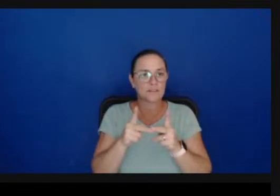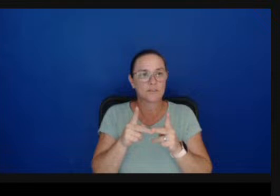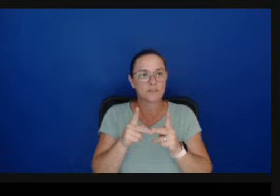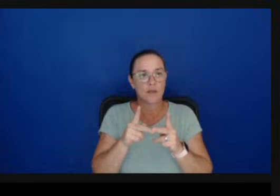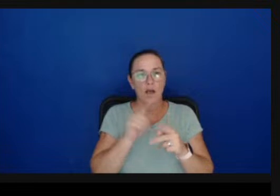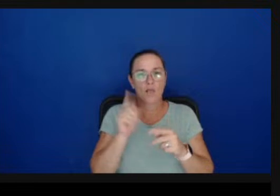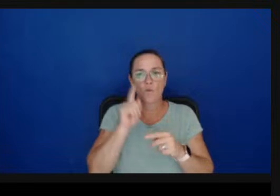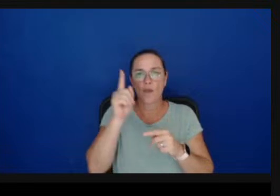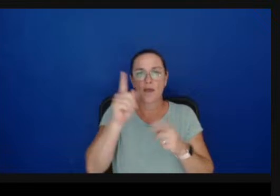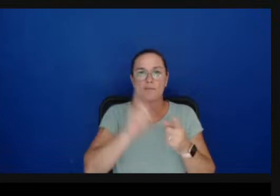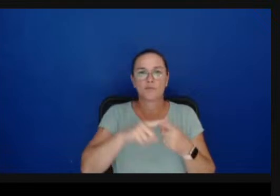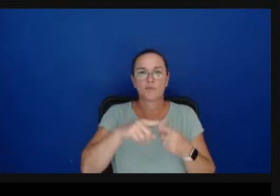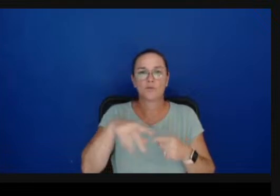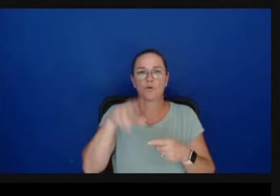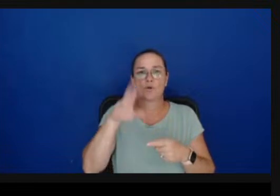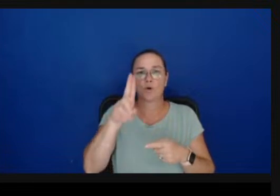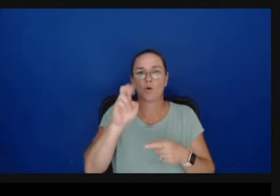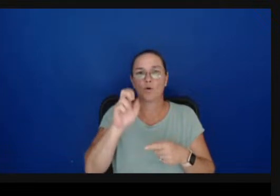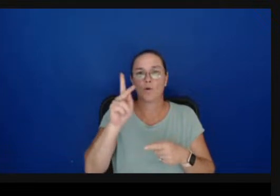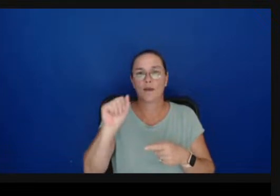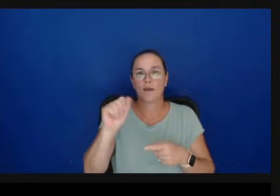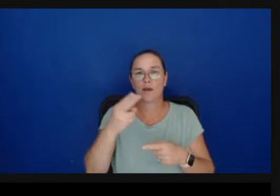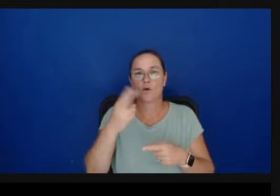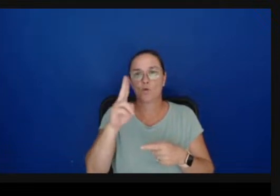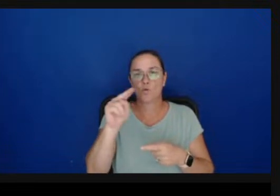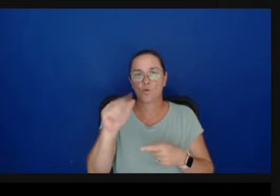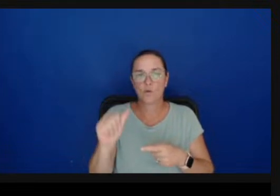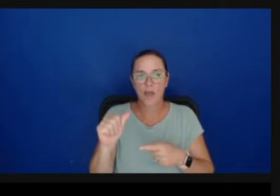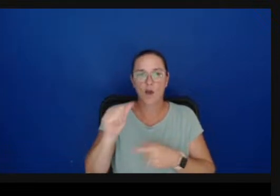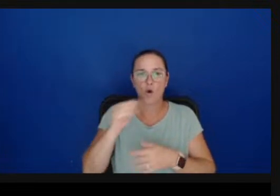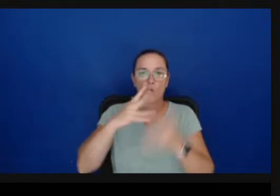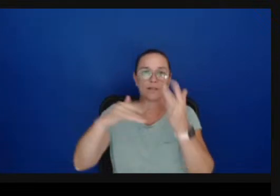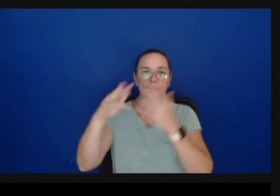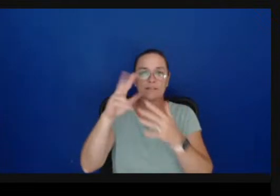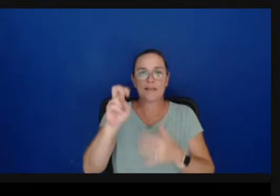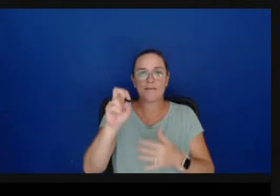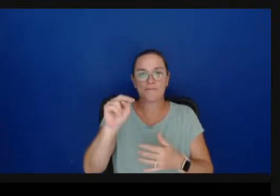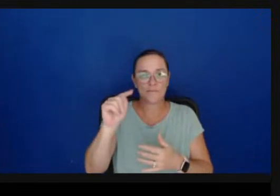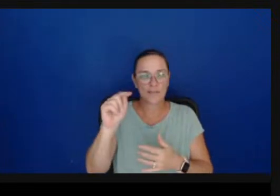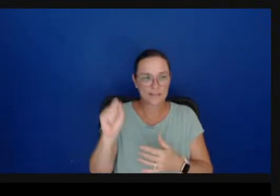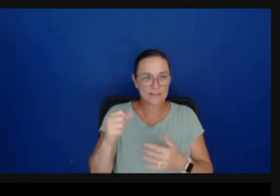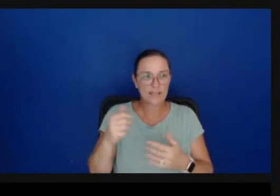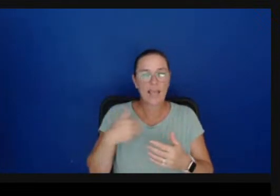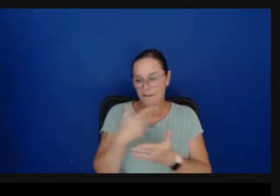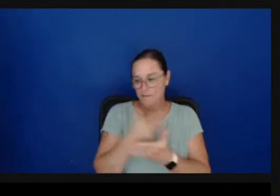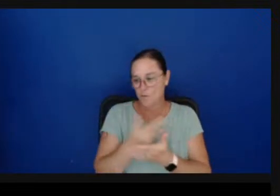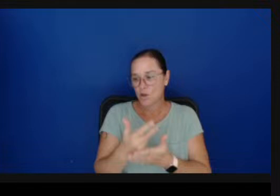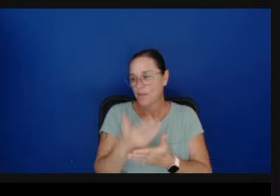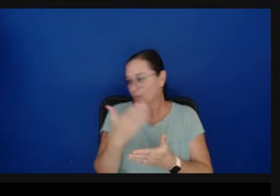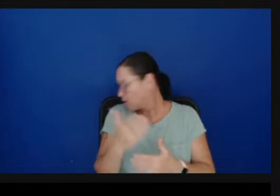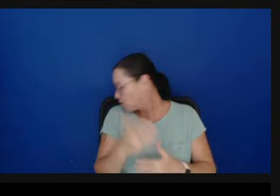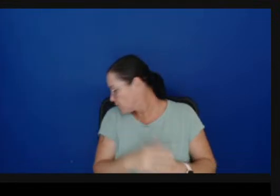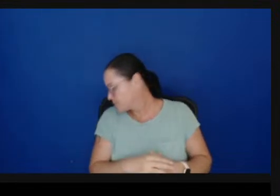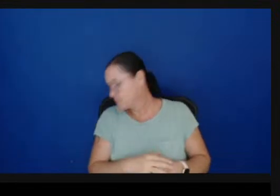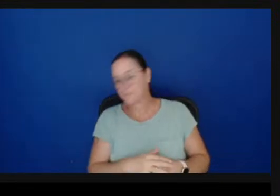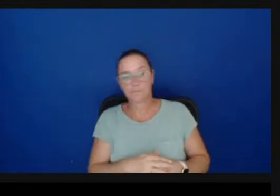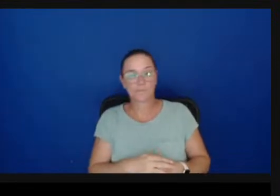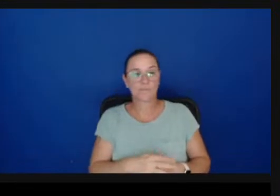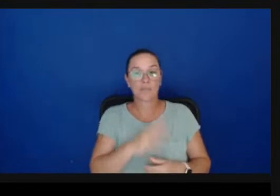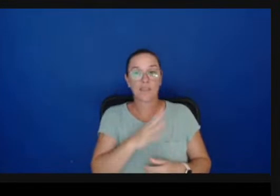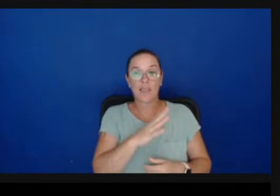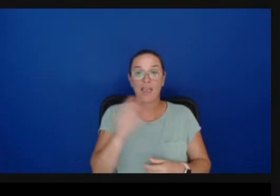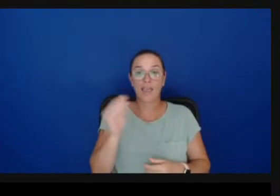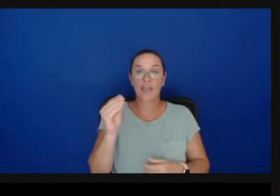to Lake Kahuna. You can park there. You can park at the steaming vents. There is parking around there. And